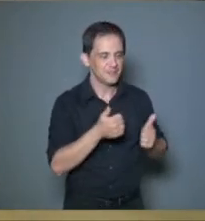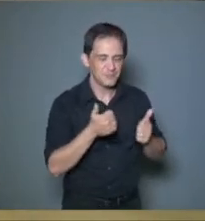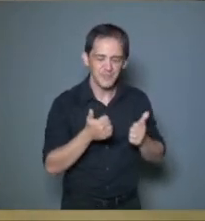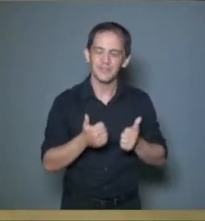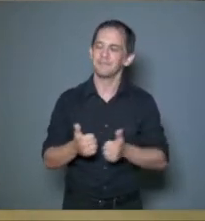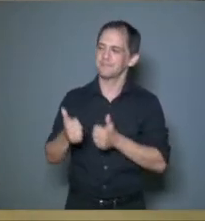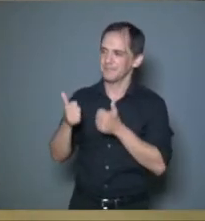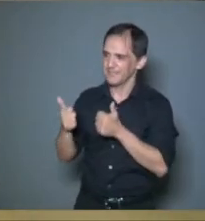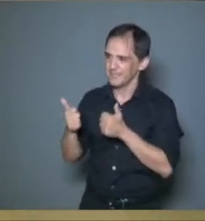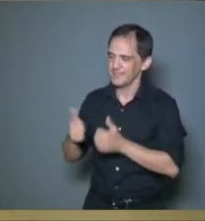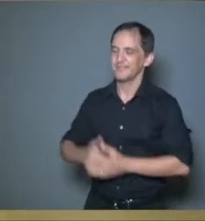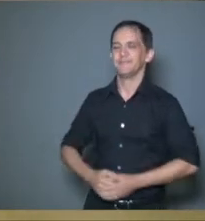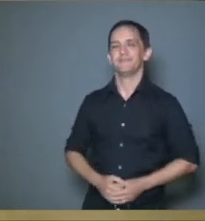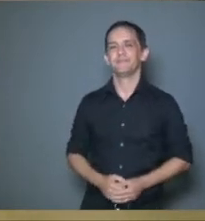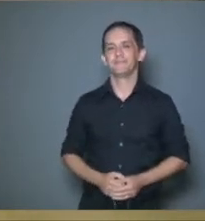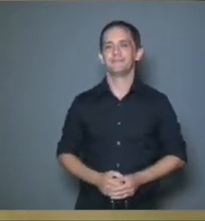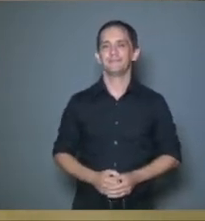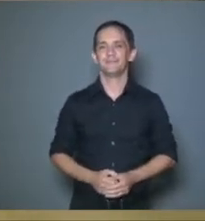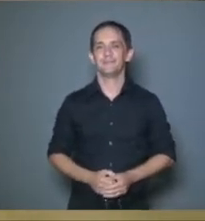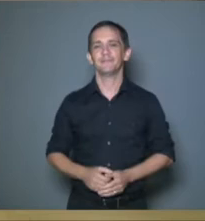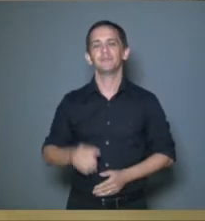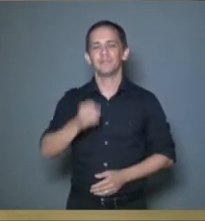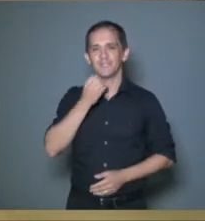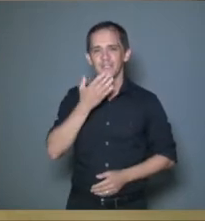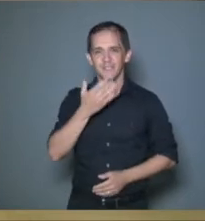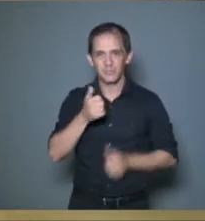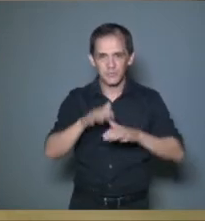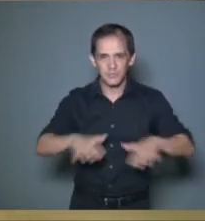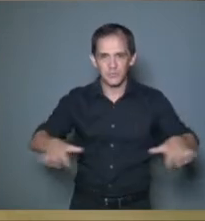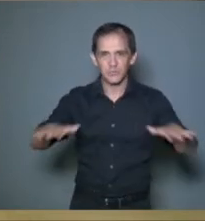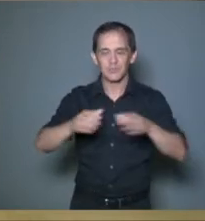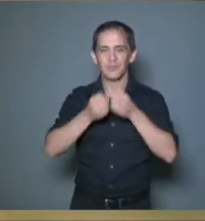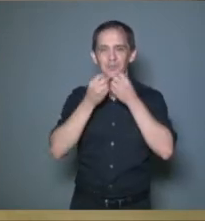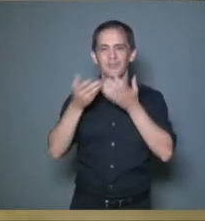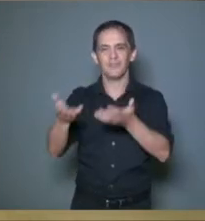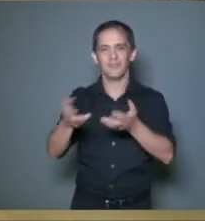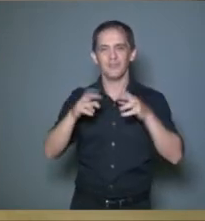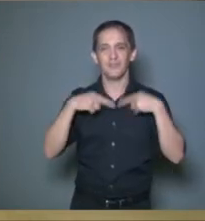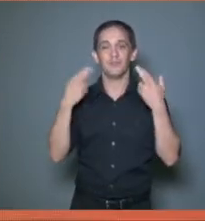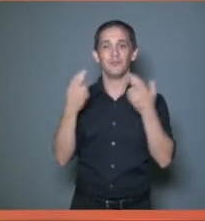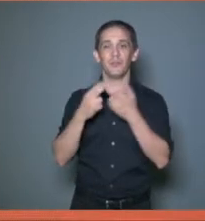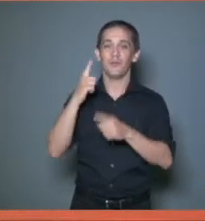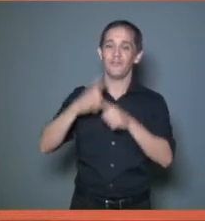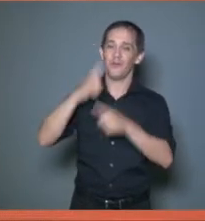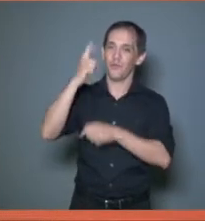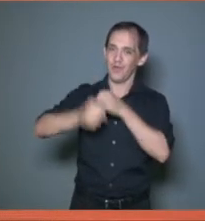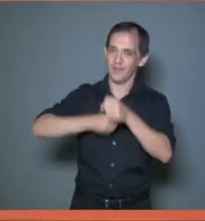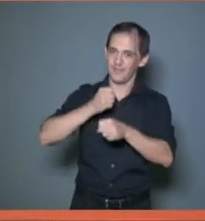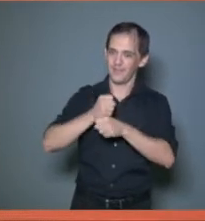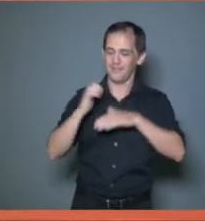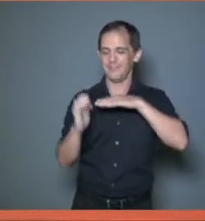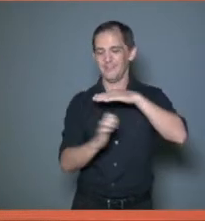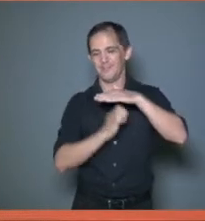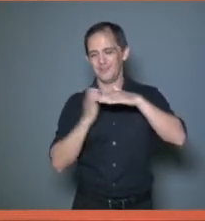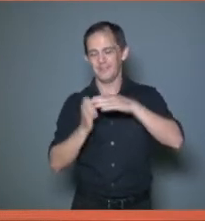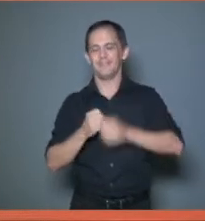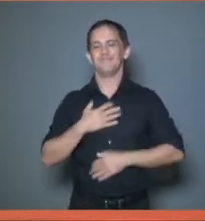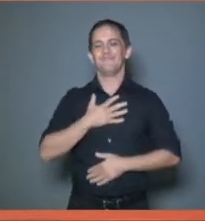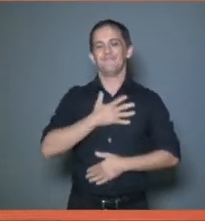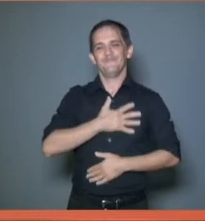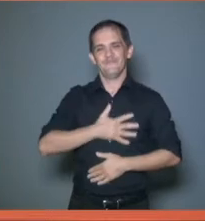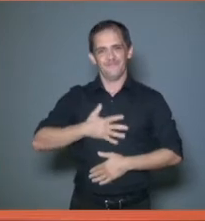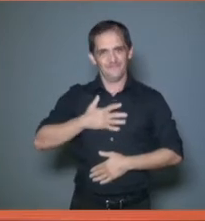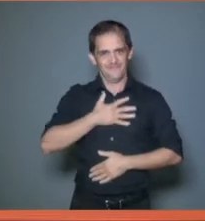Good afternoon, Eduardo. The stage is yours. Good afternoon, everyone. Welcome to the SLC annual